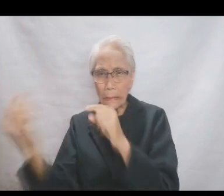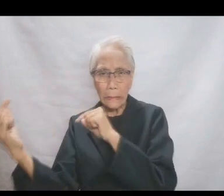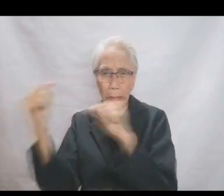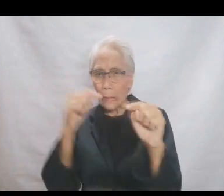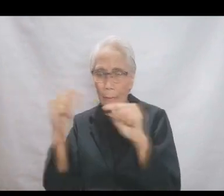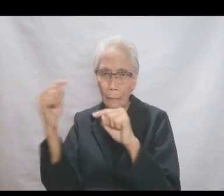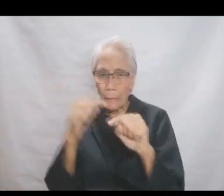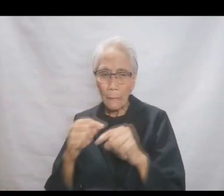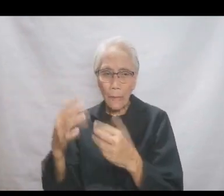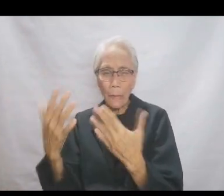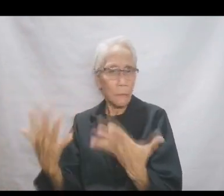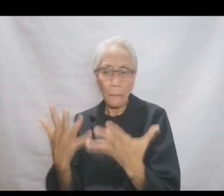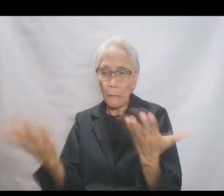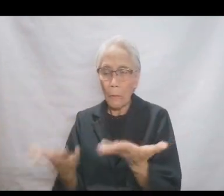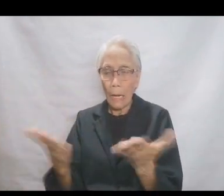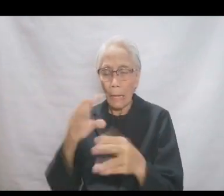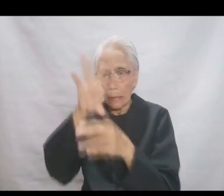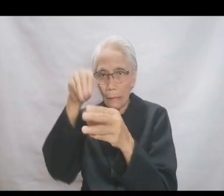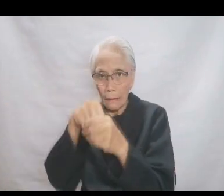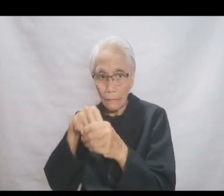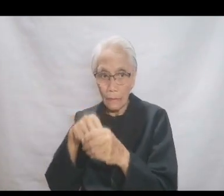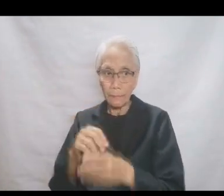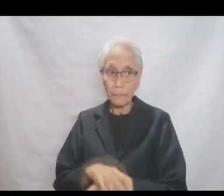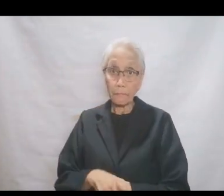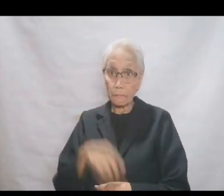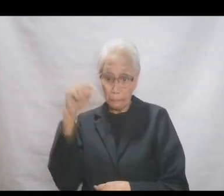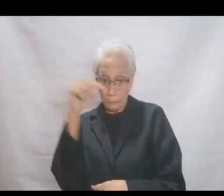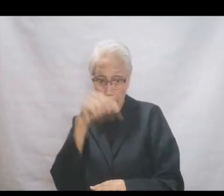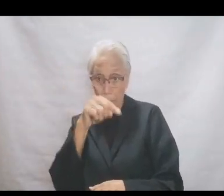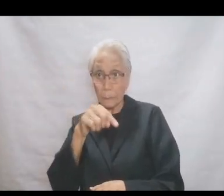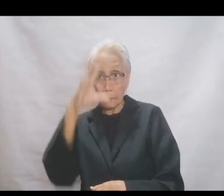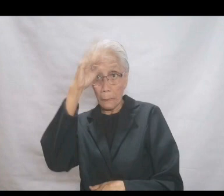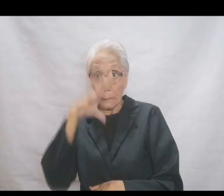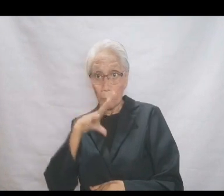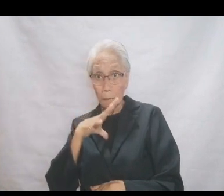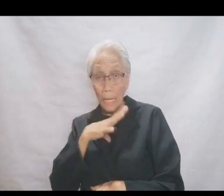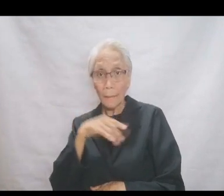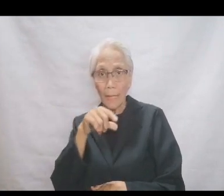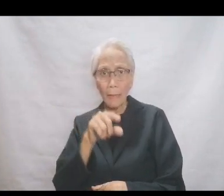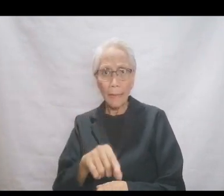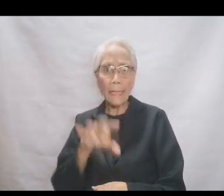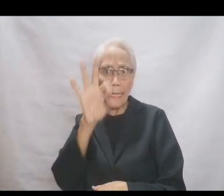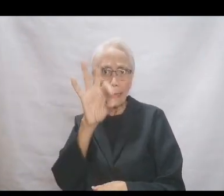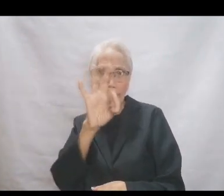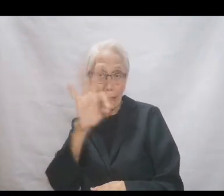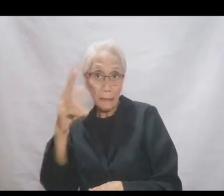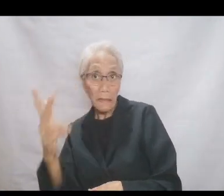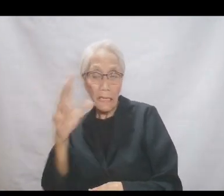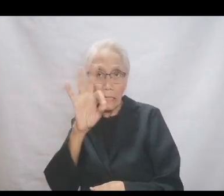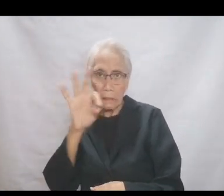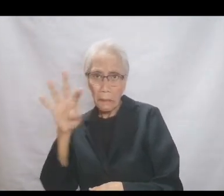stuff coming in while I was involved. I first heard about this man, Rodney Howard Brown, in